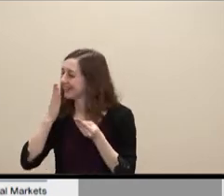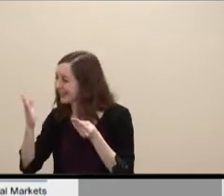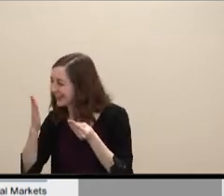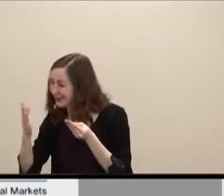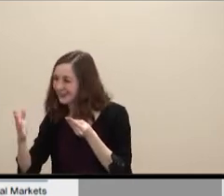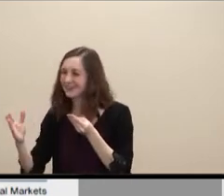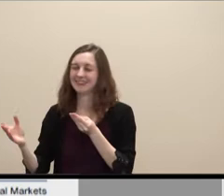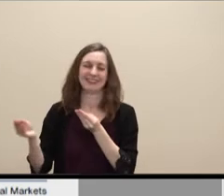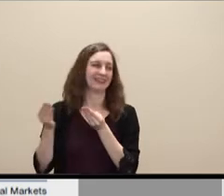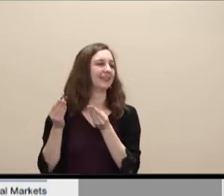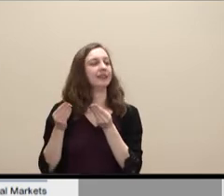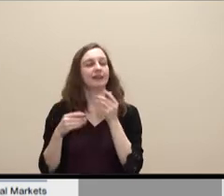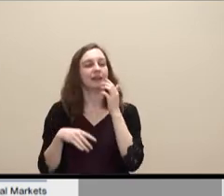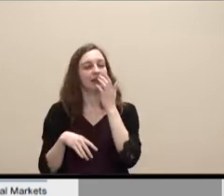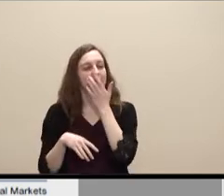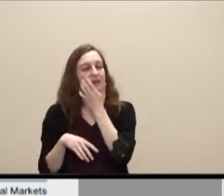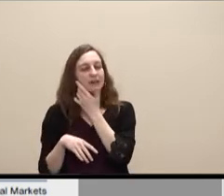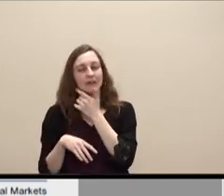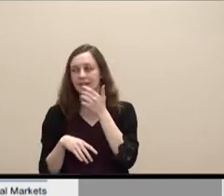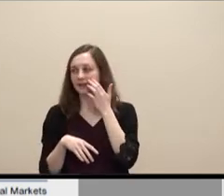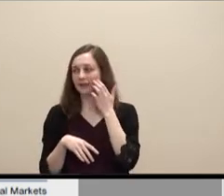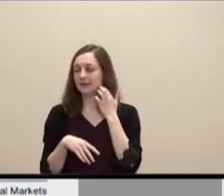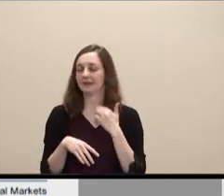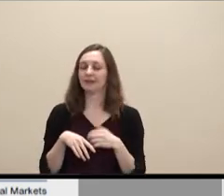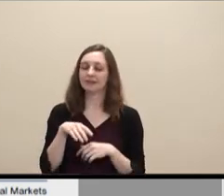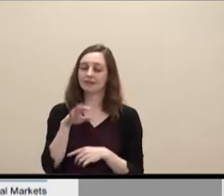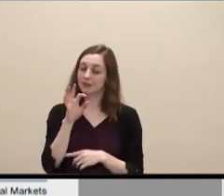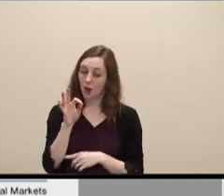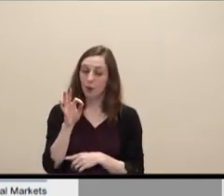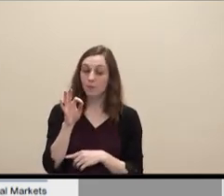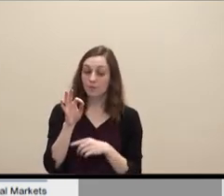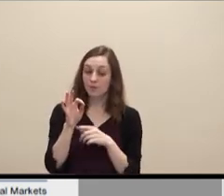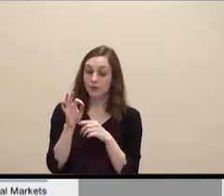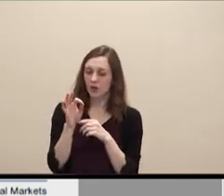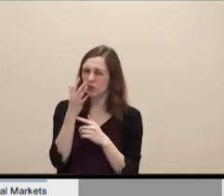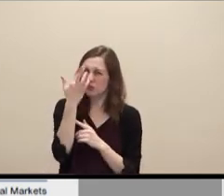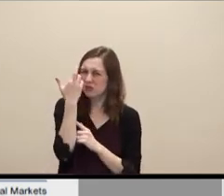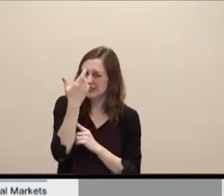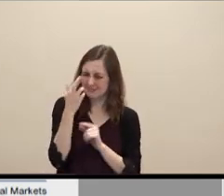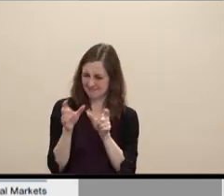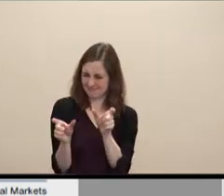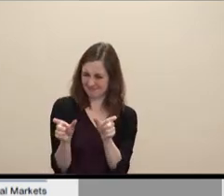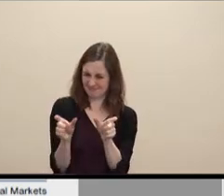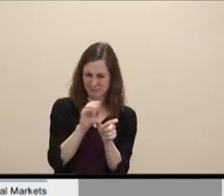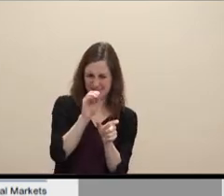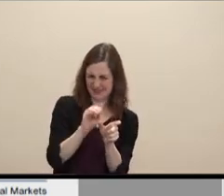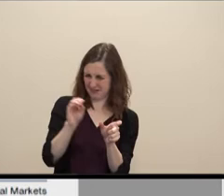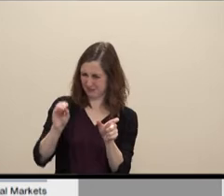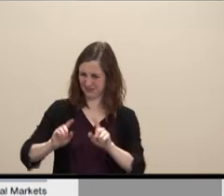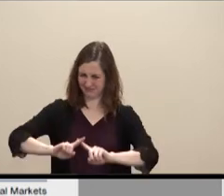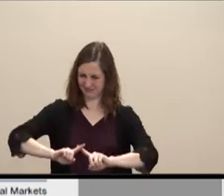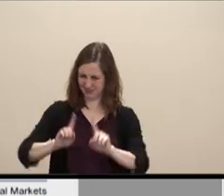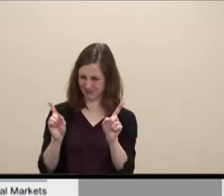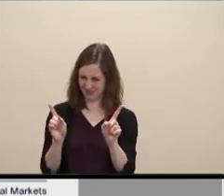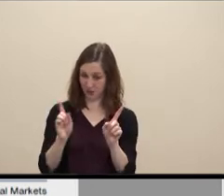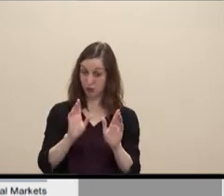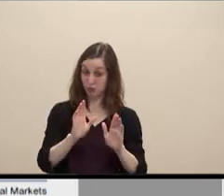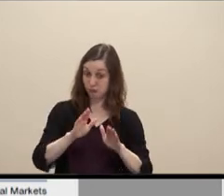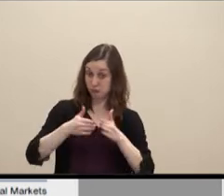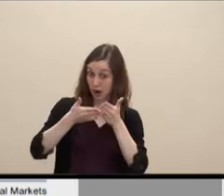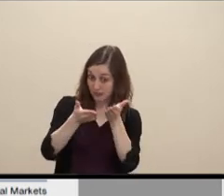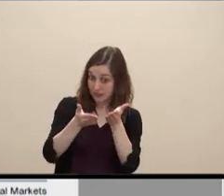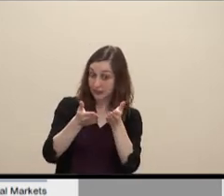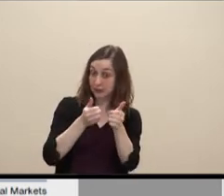I can drive it now. Good. Hopefully. One of the reasons that you see a skew there between number of